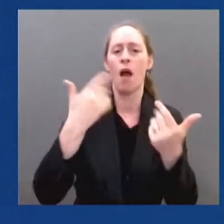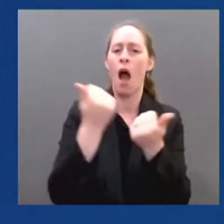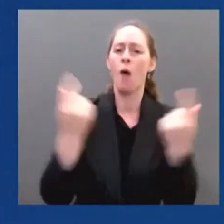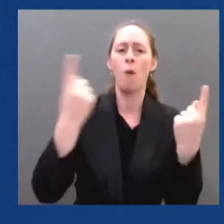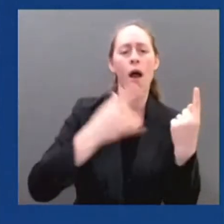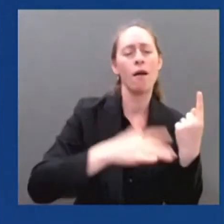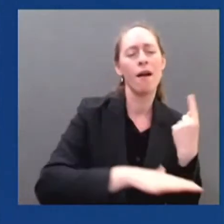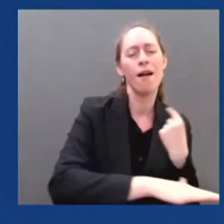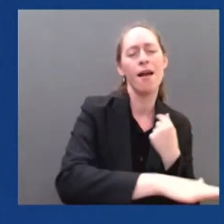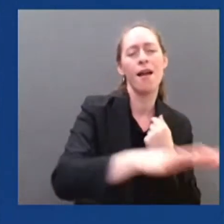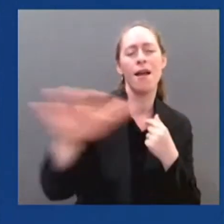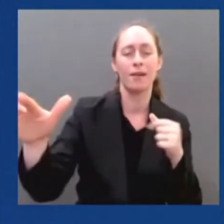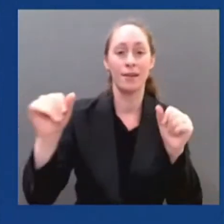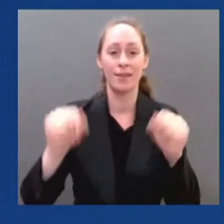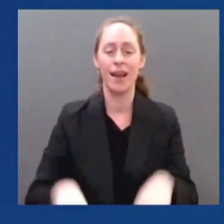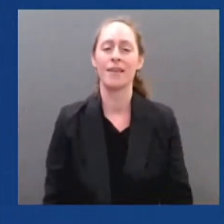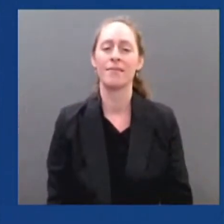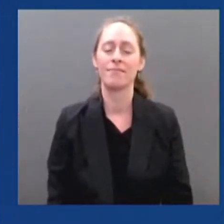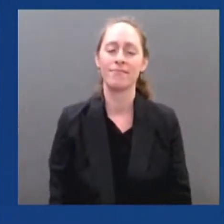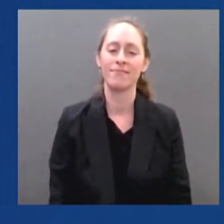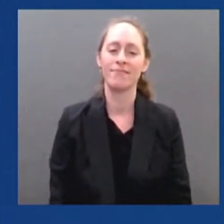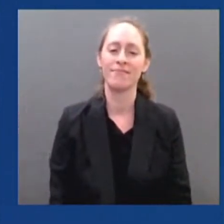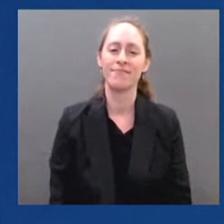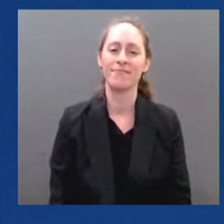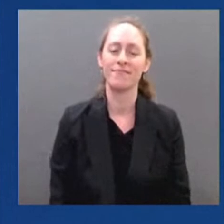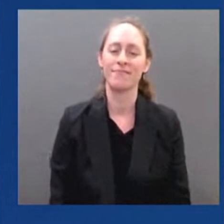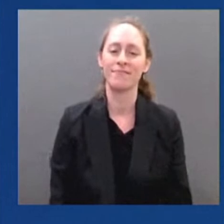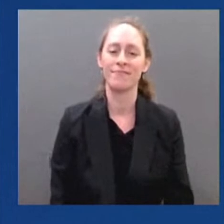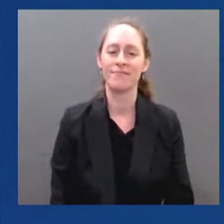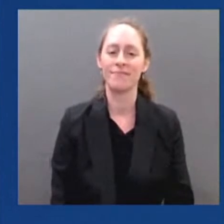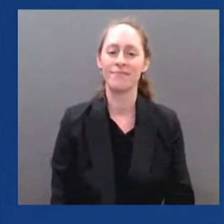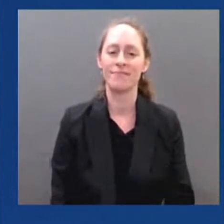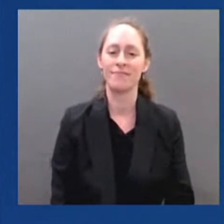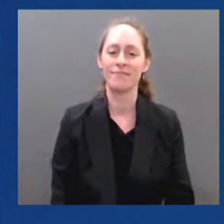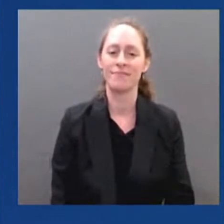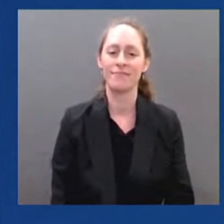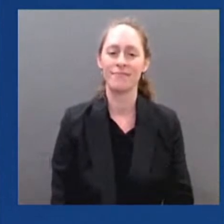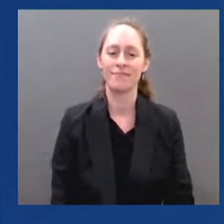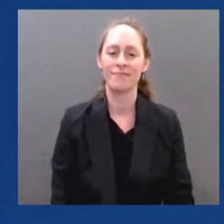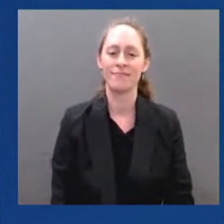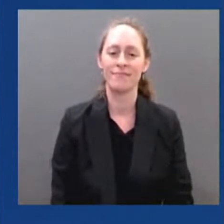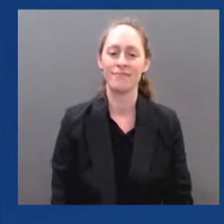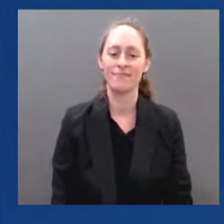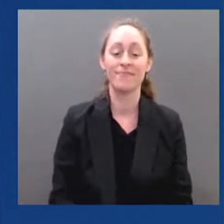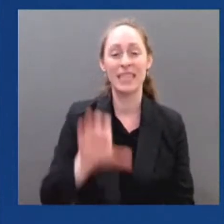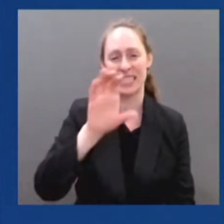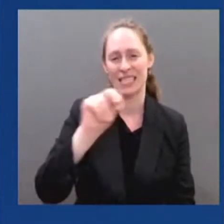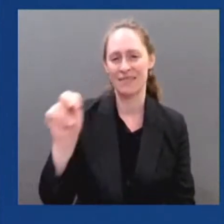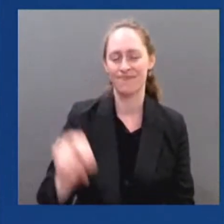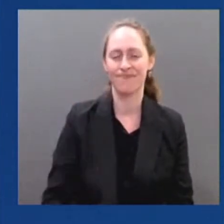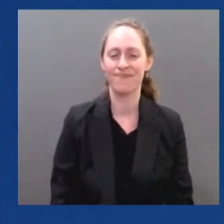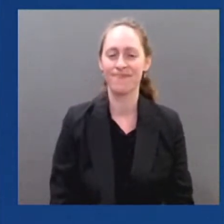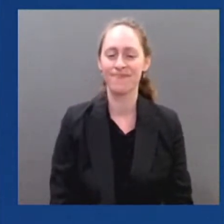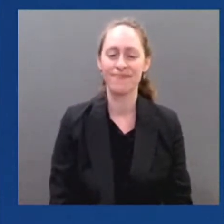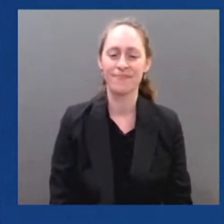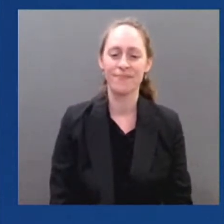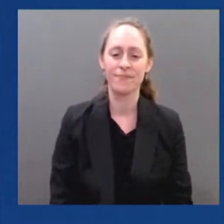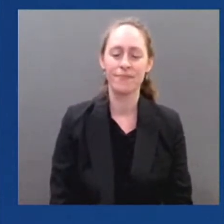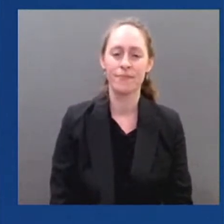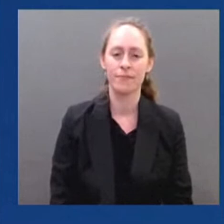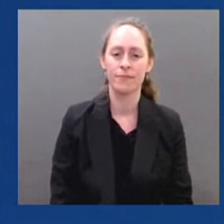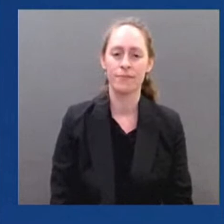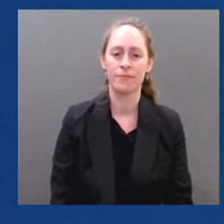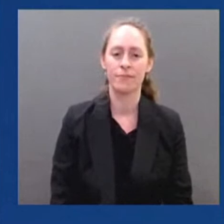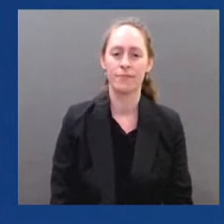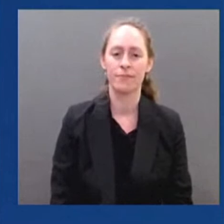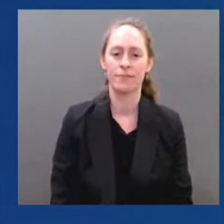Let's go to MJ Lee at CNN. Thank you. This question is for Dr. Jha, just revisiting the warning that you